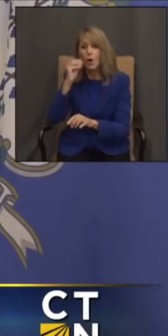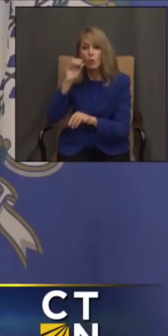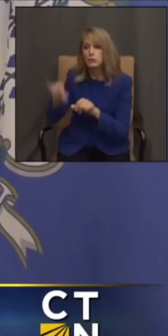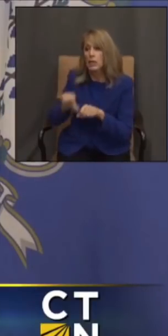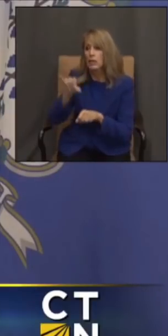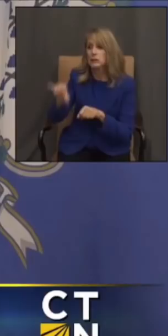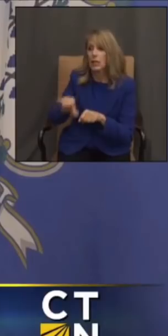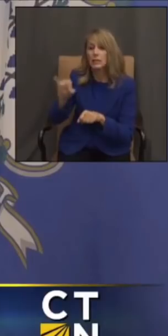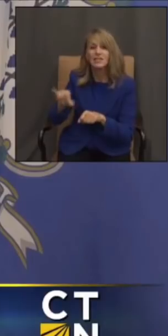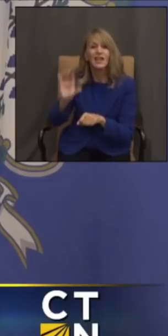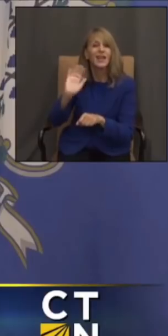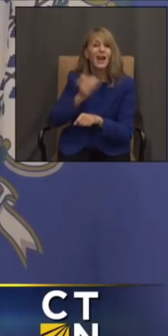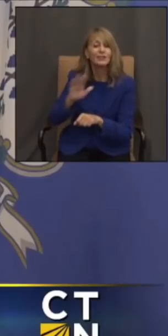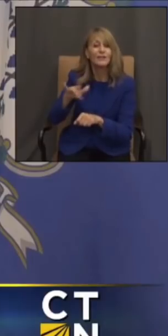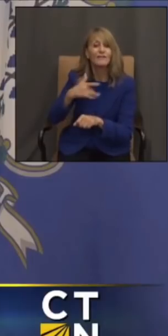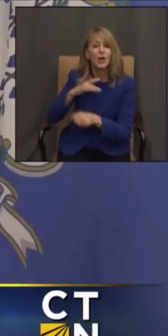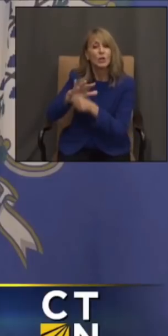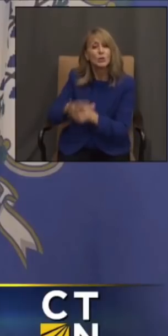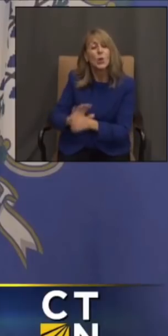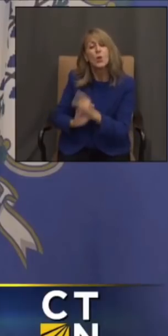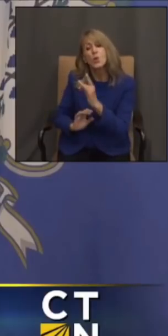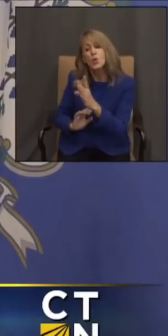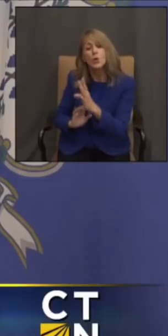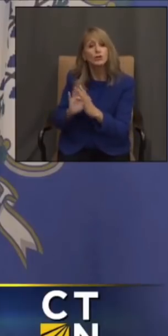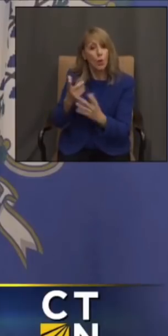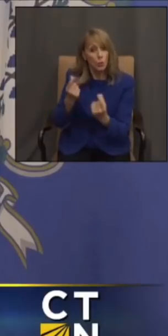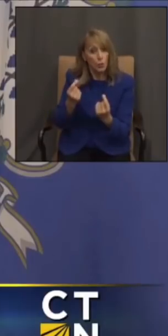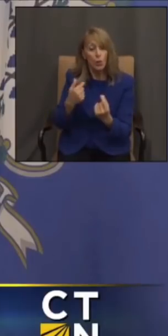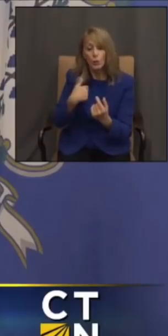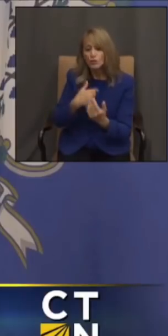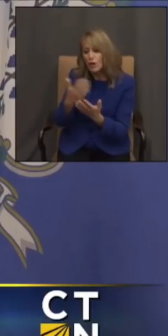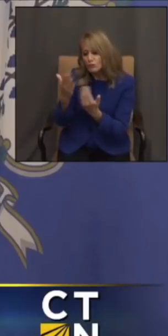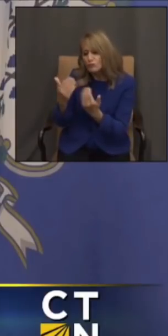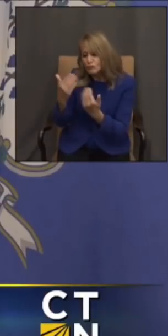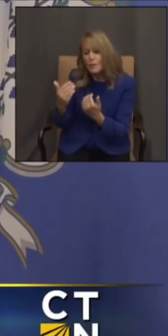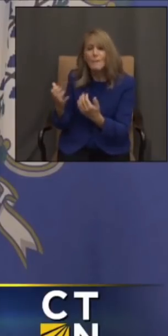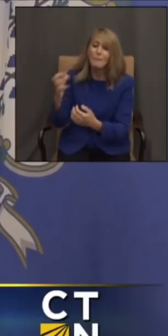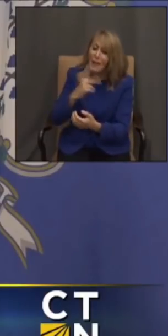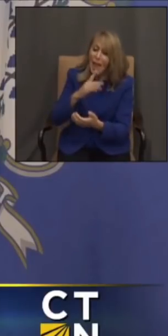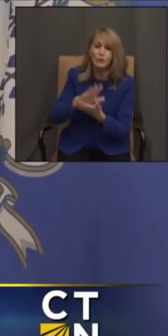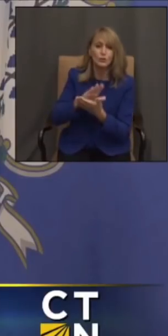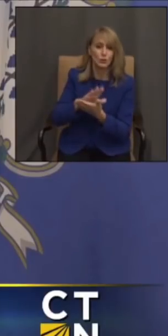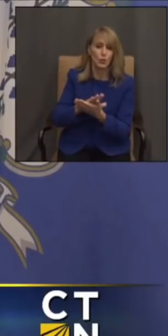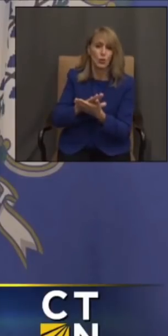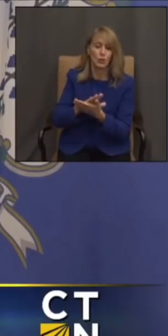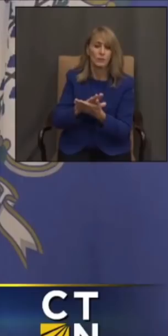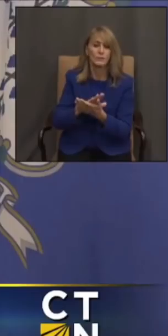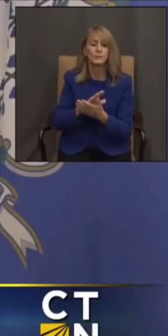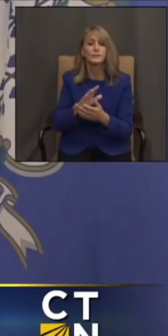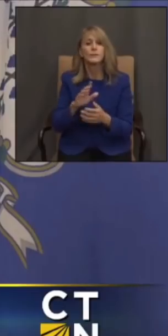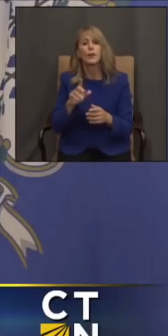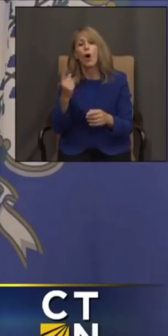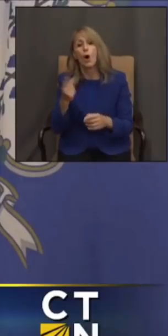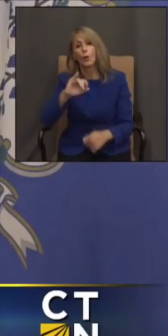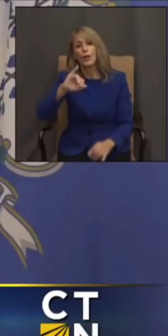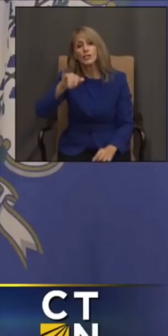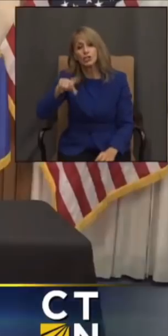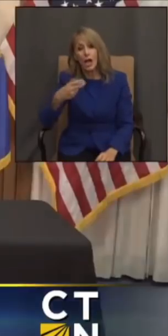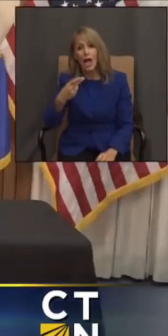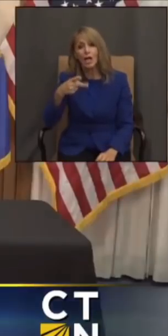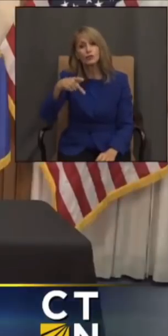of reasons we're trying our best to encourage these kids to come back. So thank you for what you're doing. And of course, Josh and Paul are here as